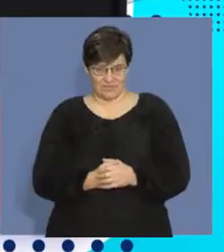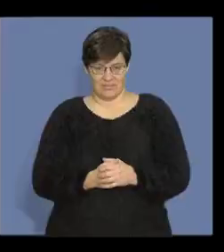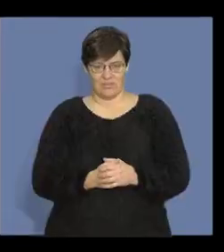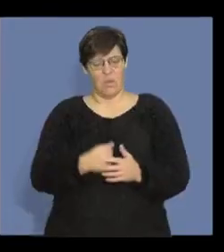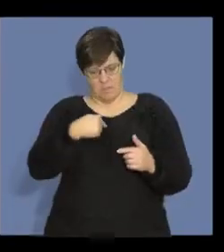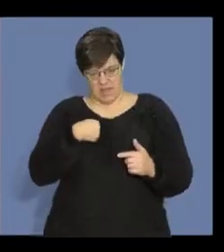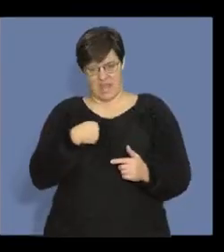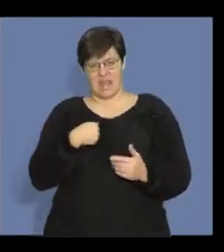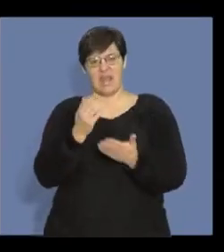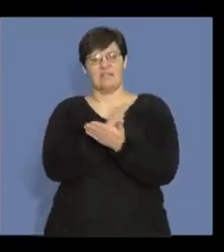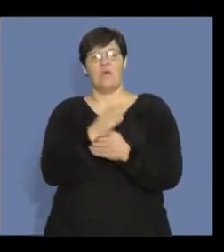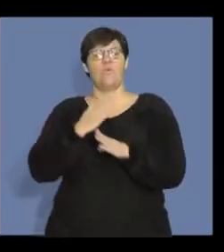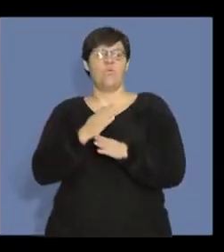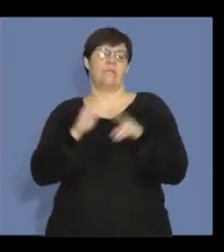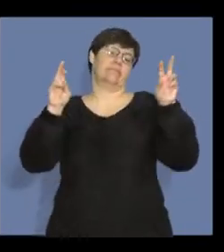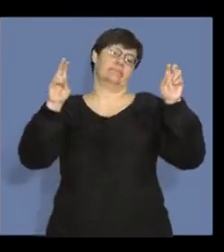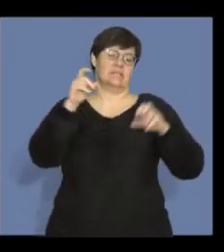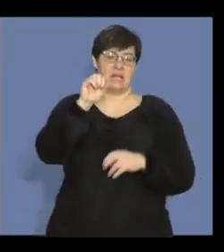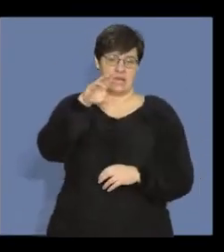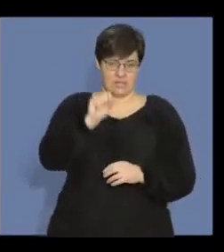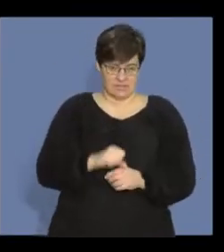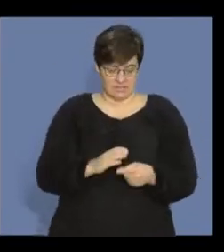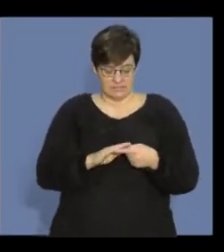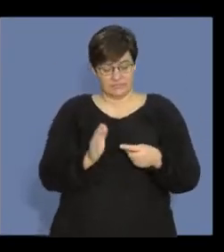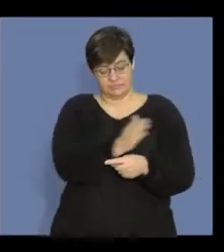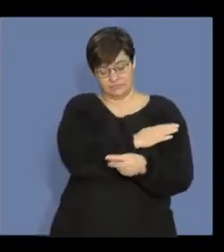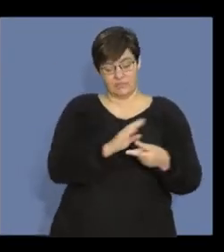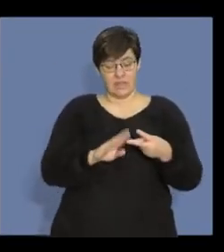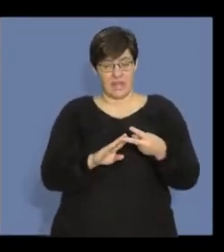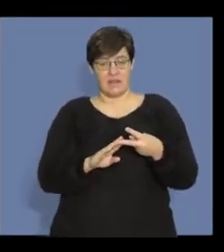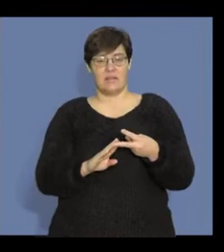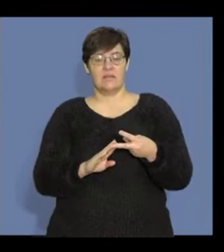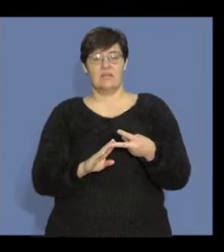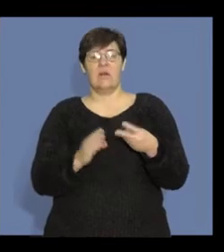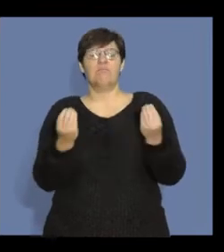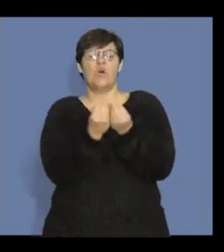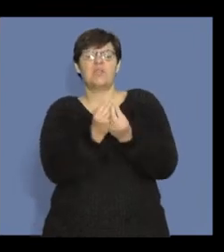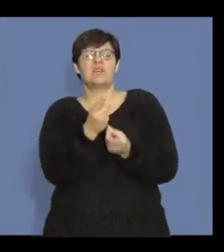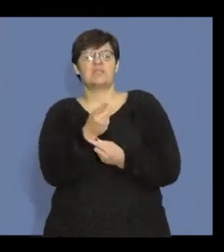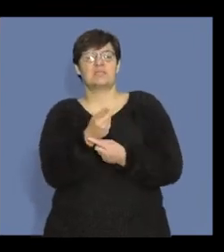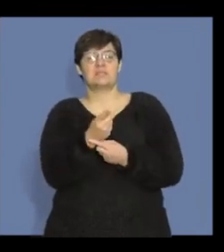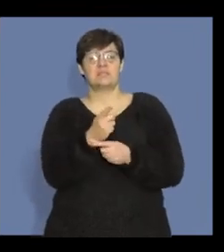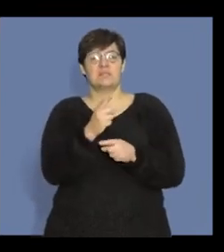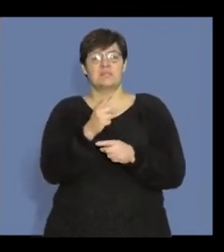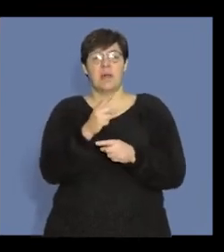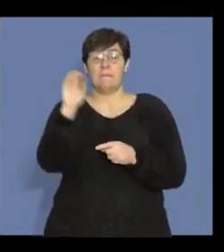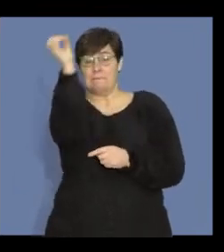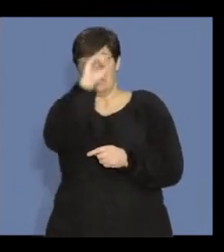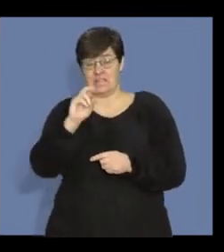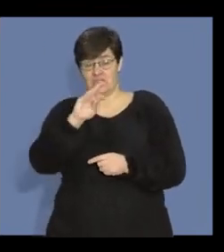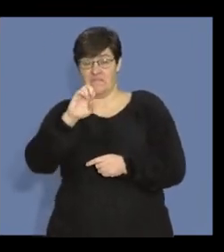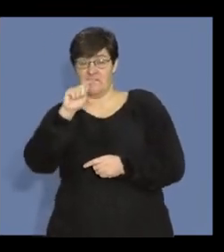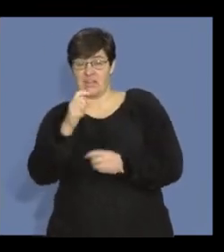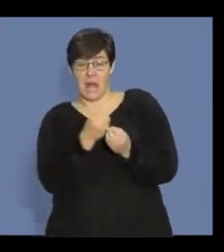okay then we dealt with items that are zero rated meaning these items